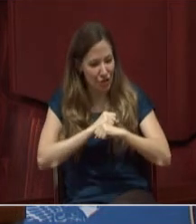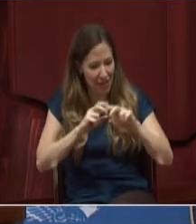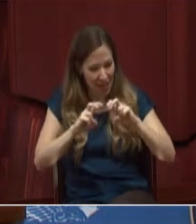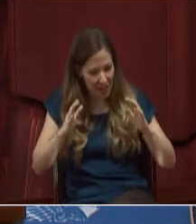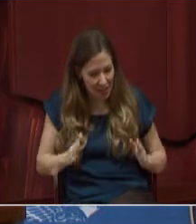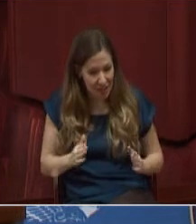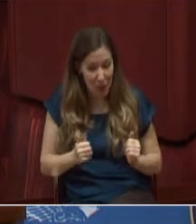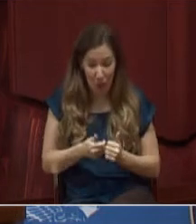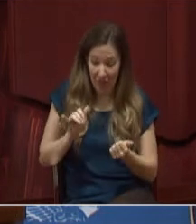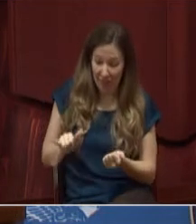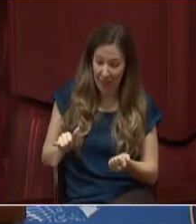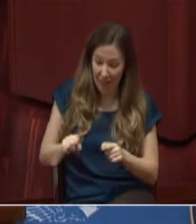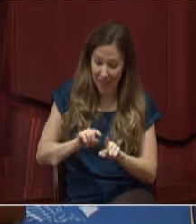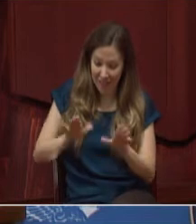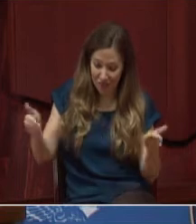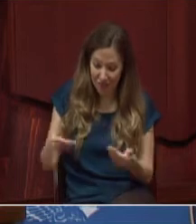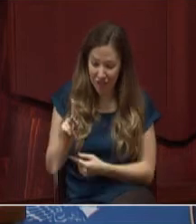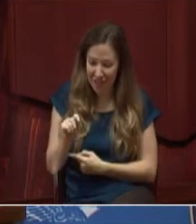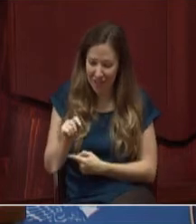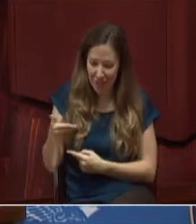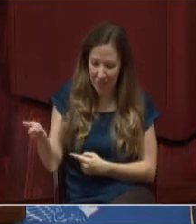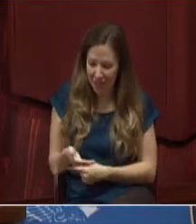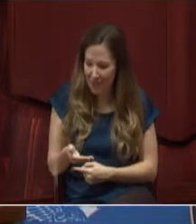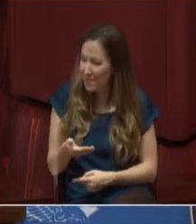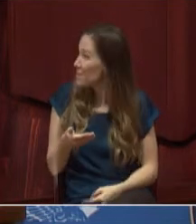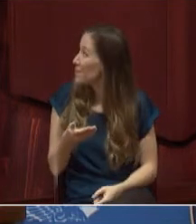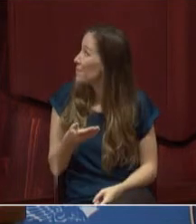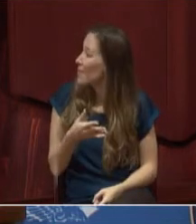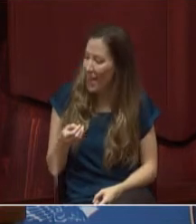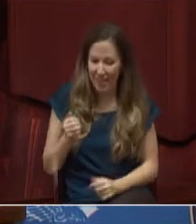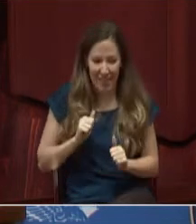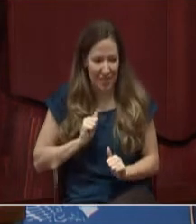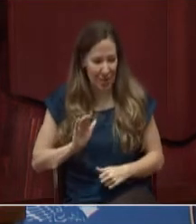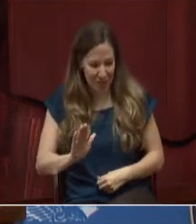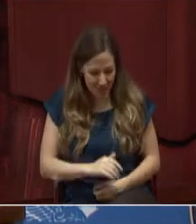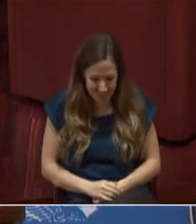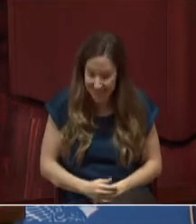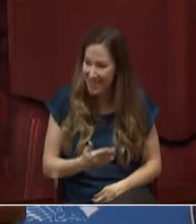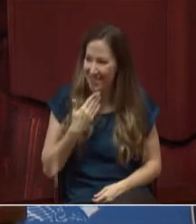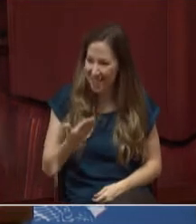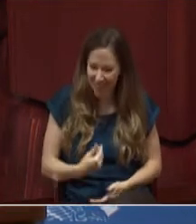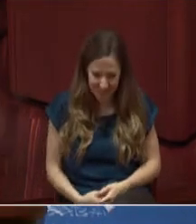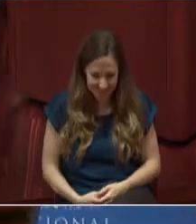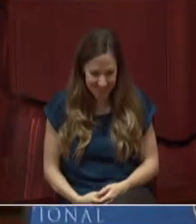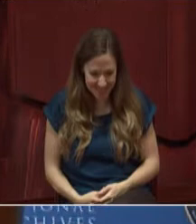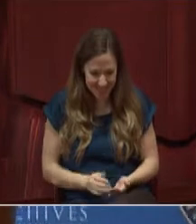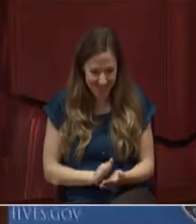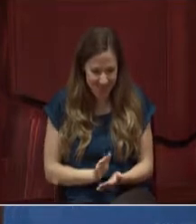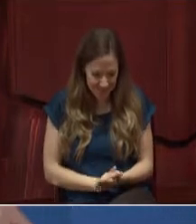that as an introduction, KT, welcome, and the show is yours. Thank you. Nice to see you.